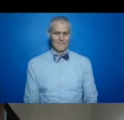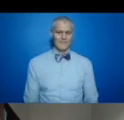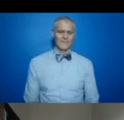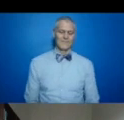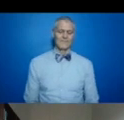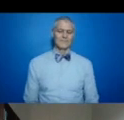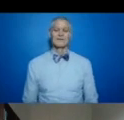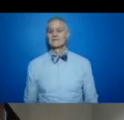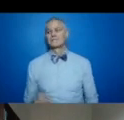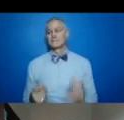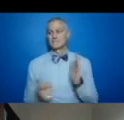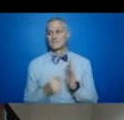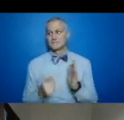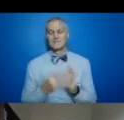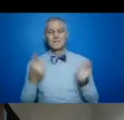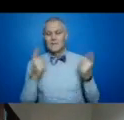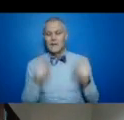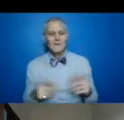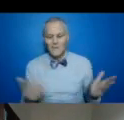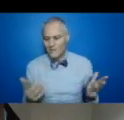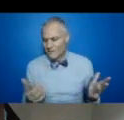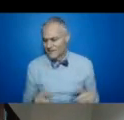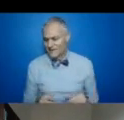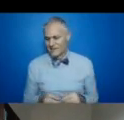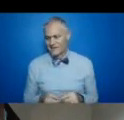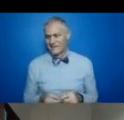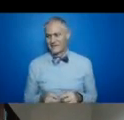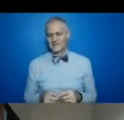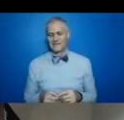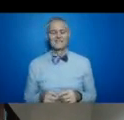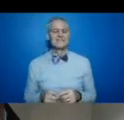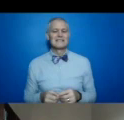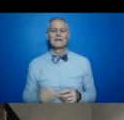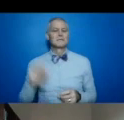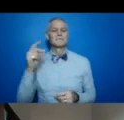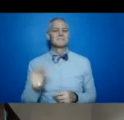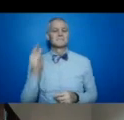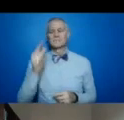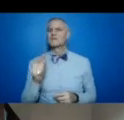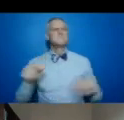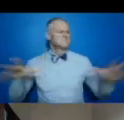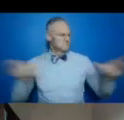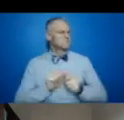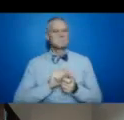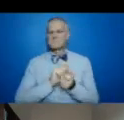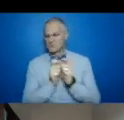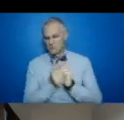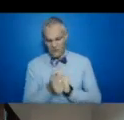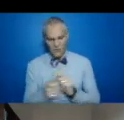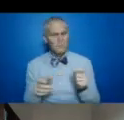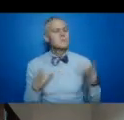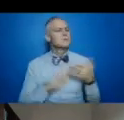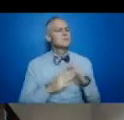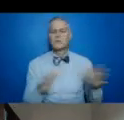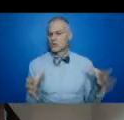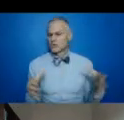Sometimes what has to happen is not like the very first thing you do. You can't just immediately call people and say, let's do a transformative community conferencing process. You